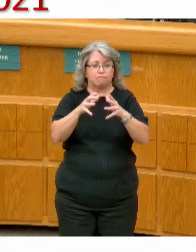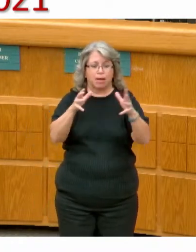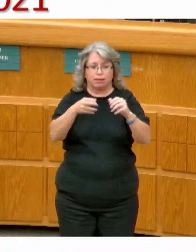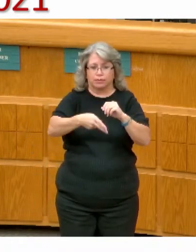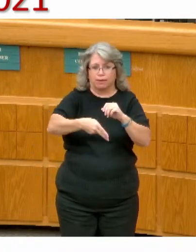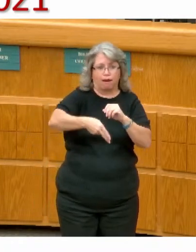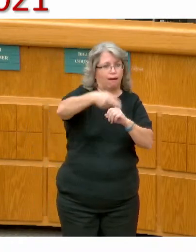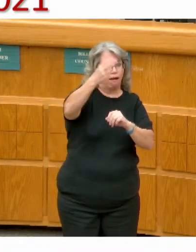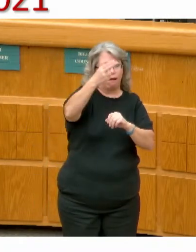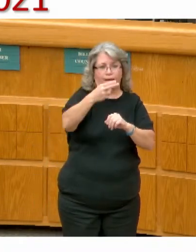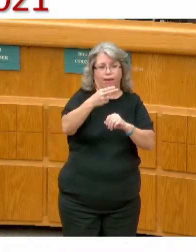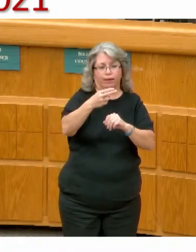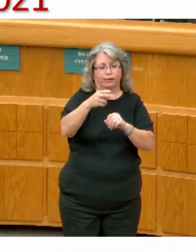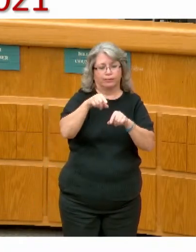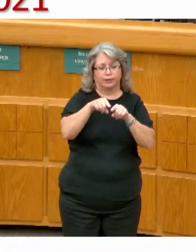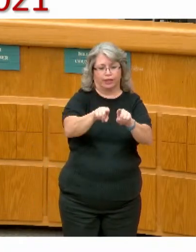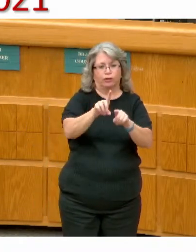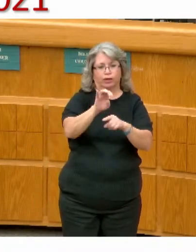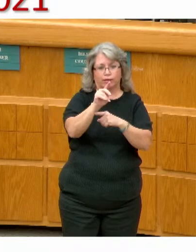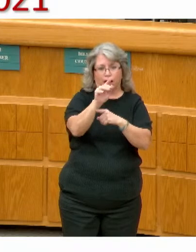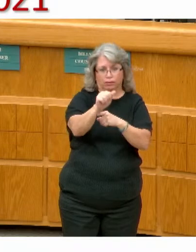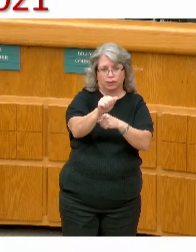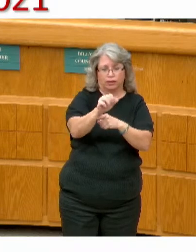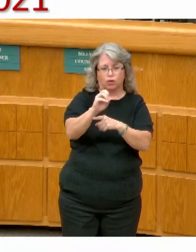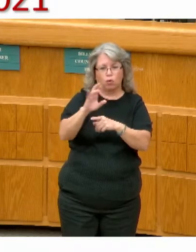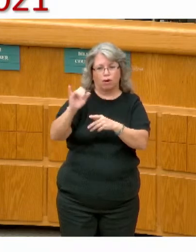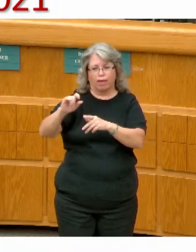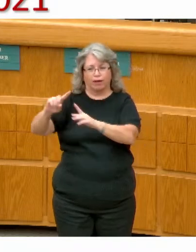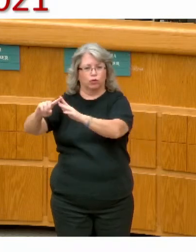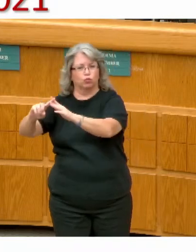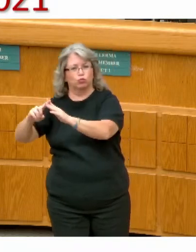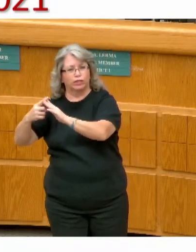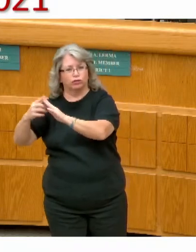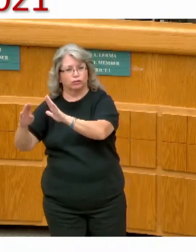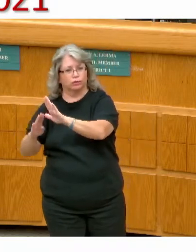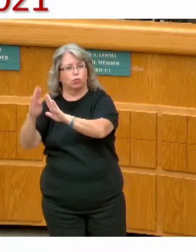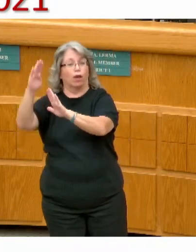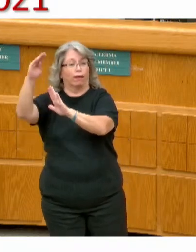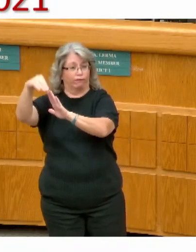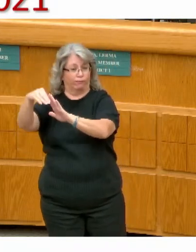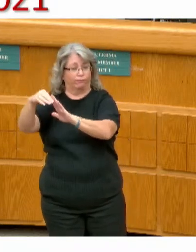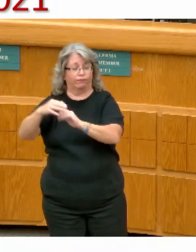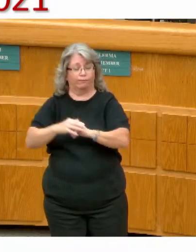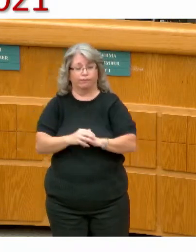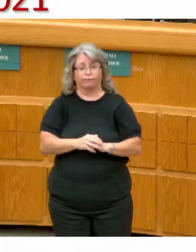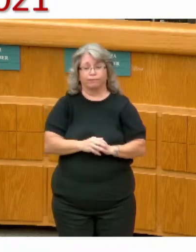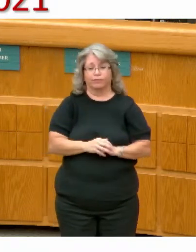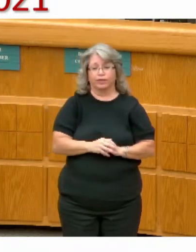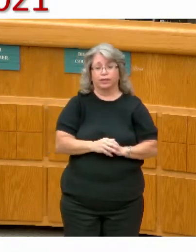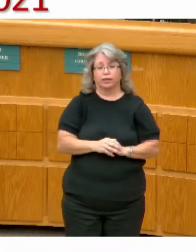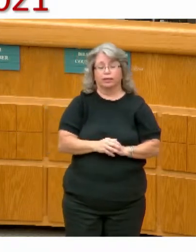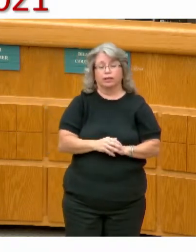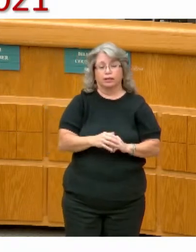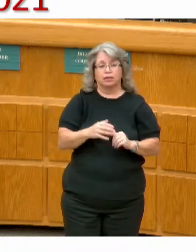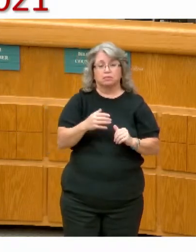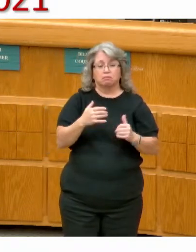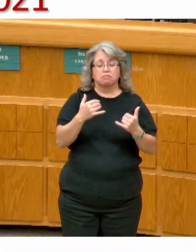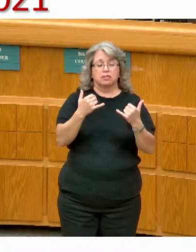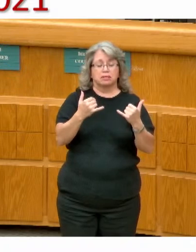as during the Delta wave or during the original wave that we experienced, and we're on our way down.